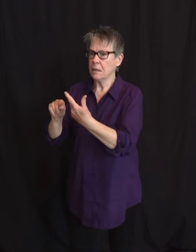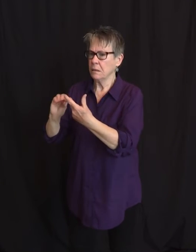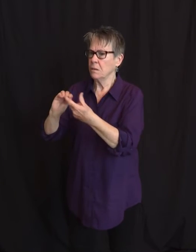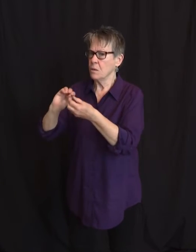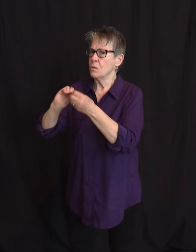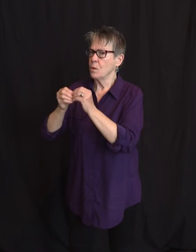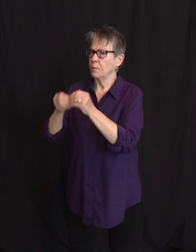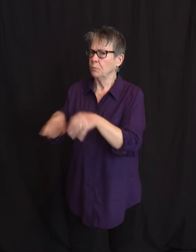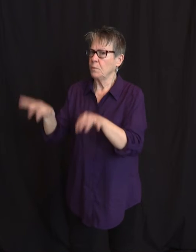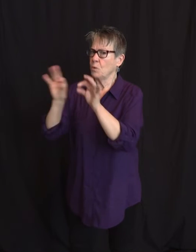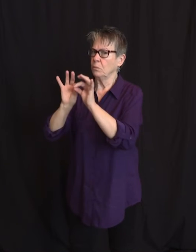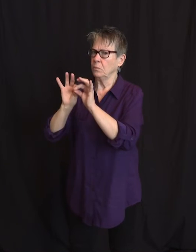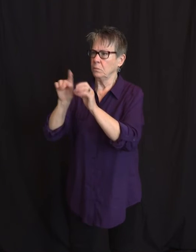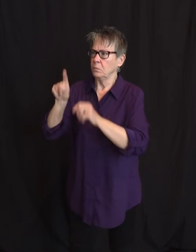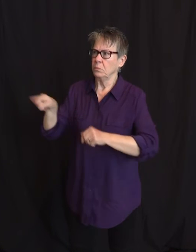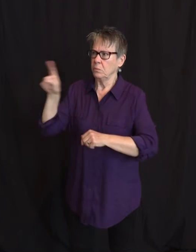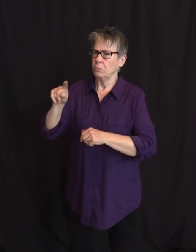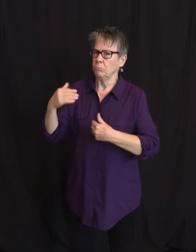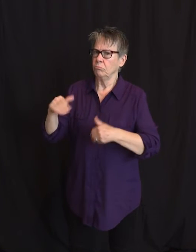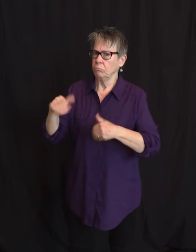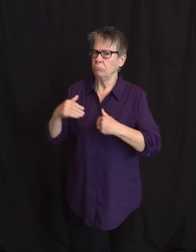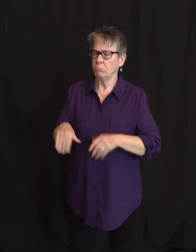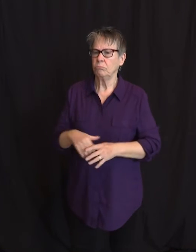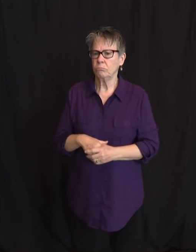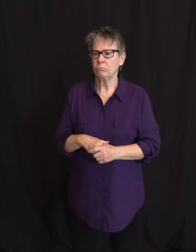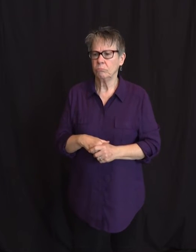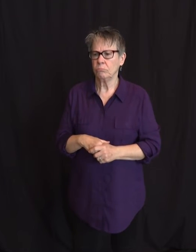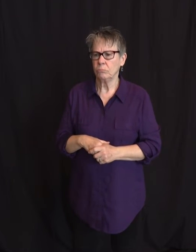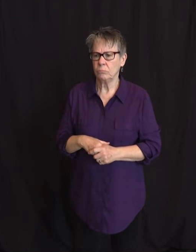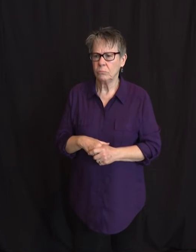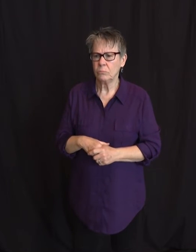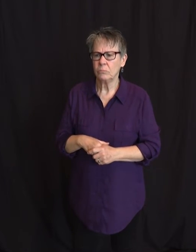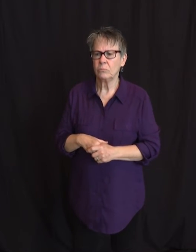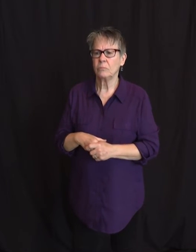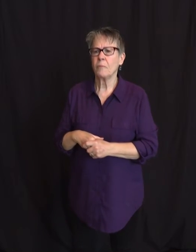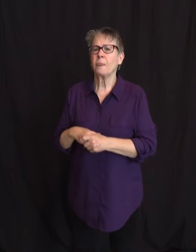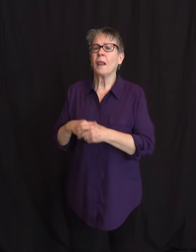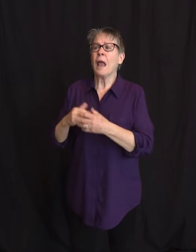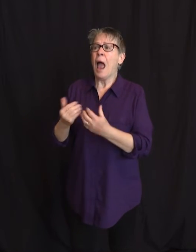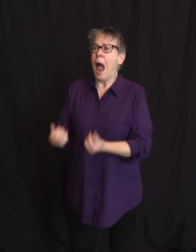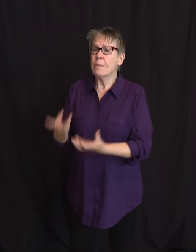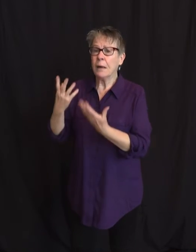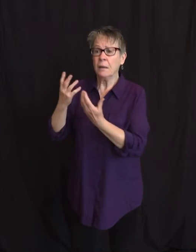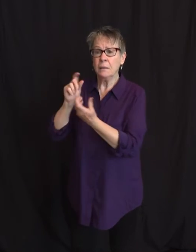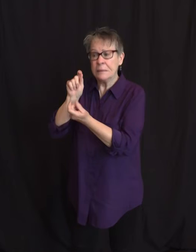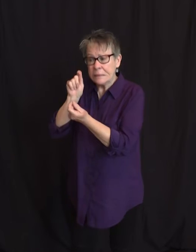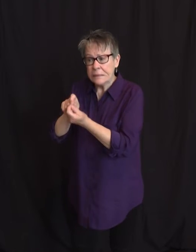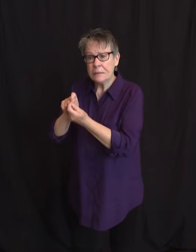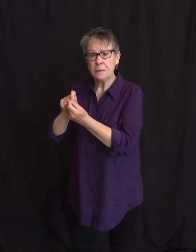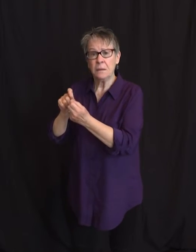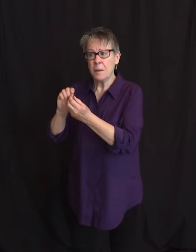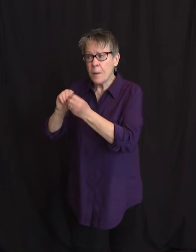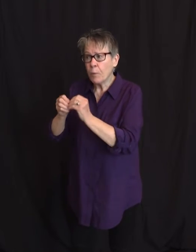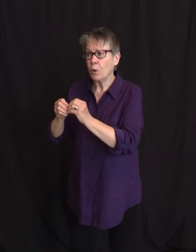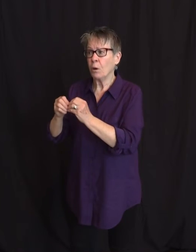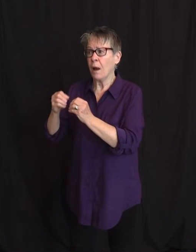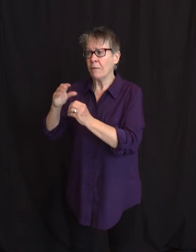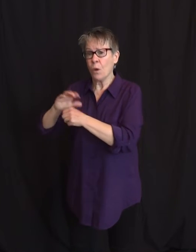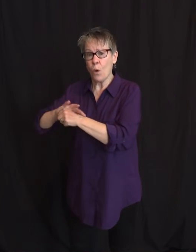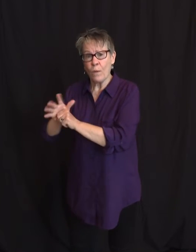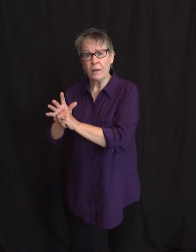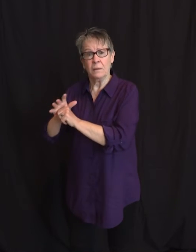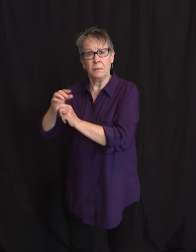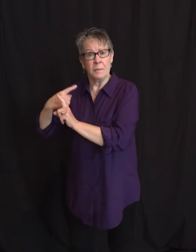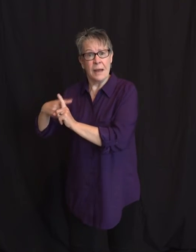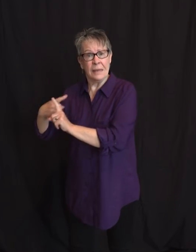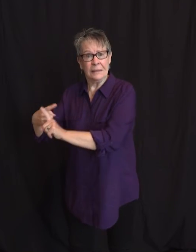down, to me, and Ed's point, that if you do more snapshots, that's a cumulative number, that is of value. Judy, anything you want